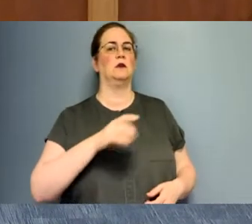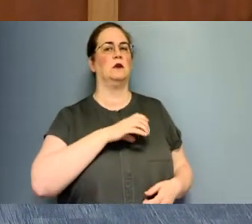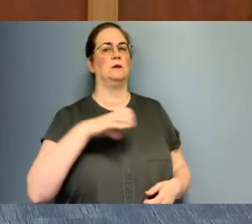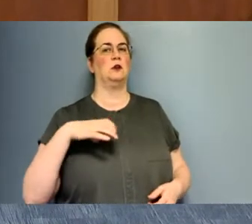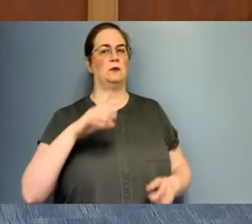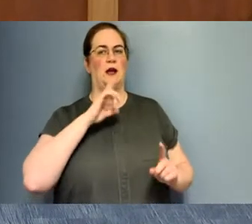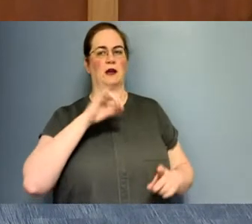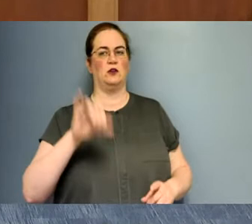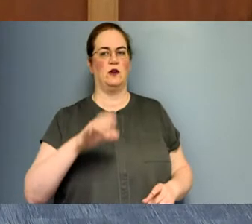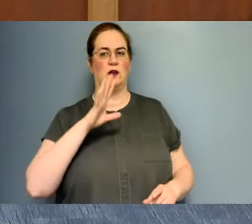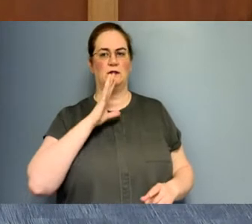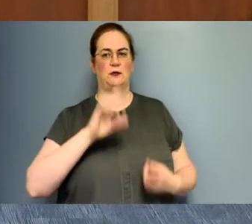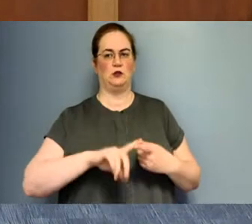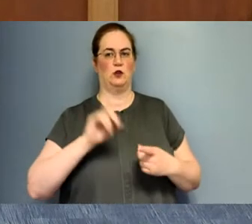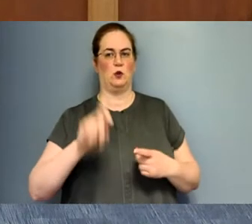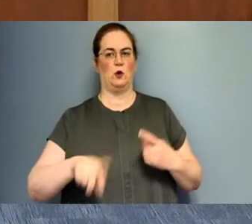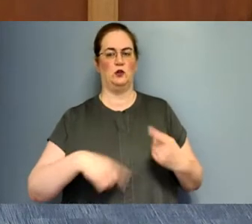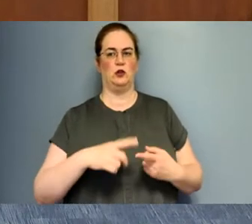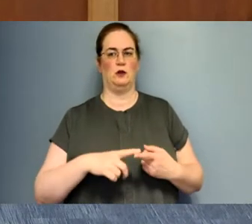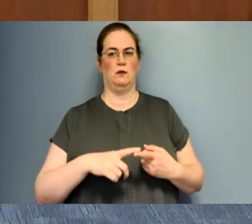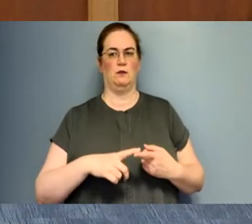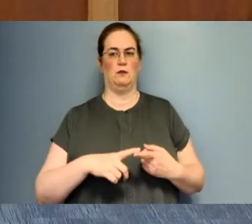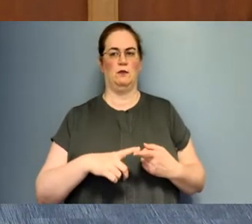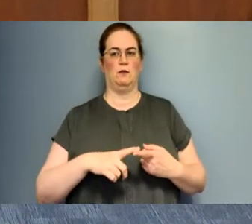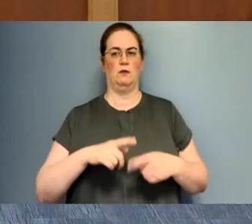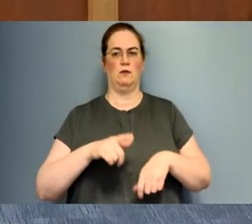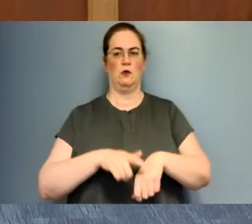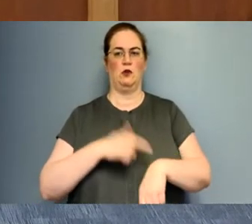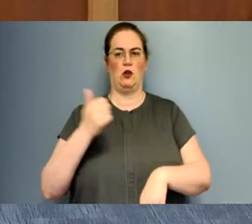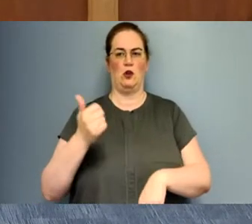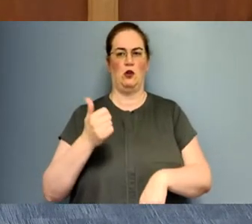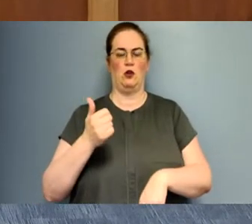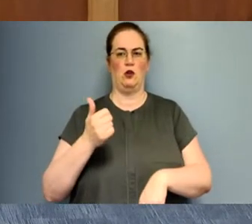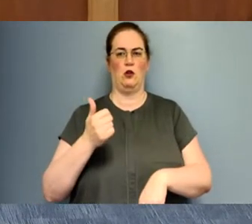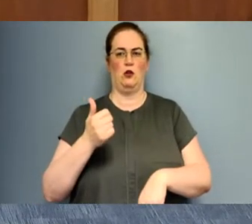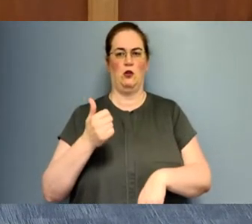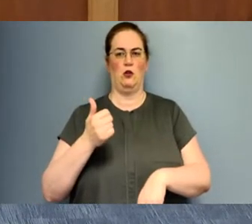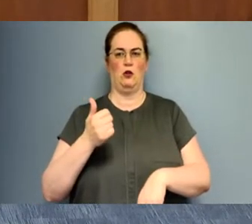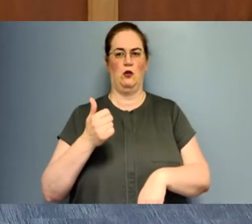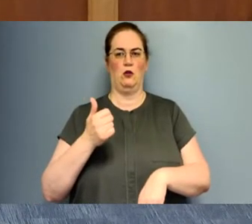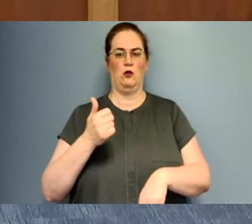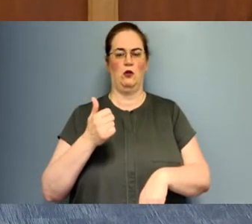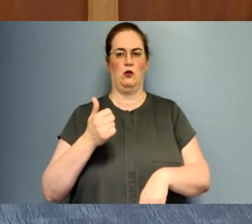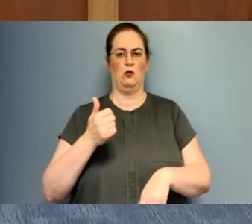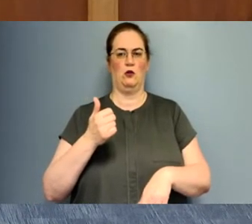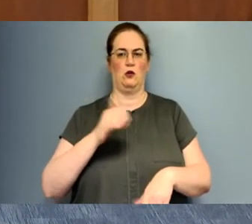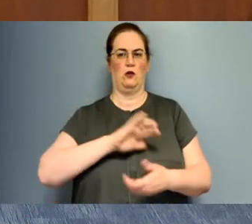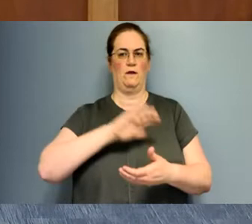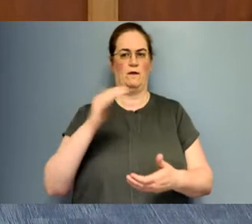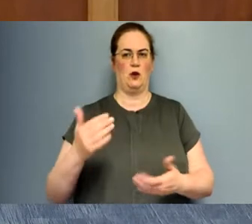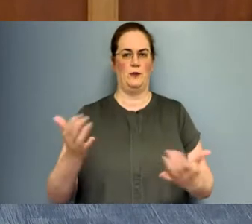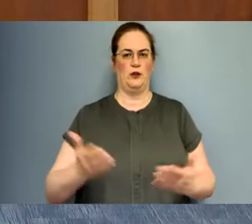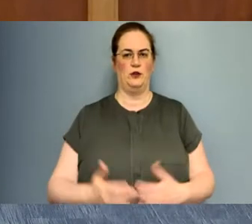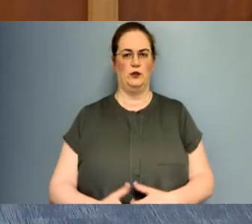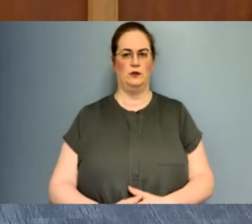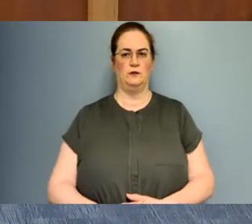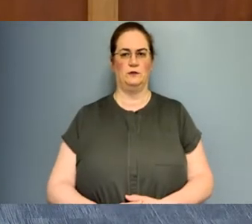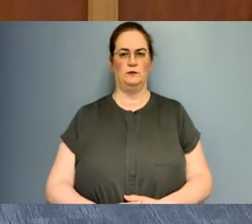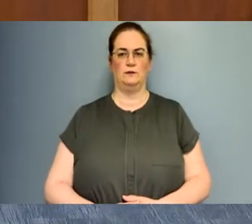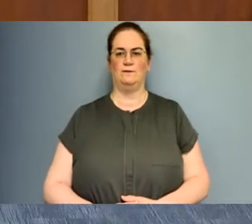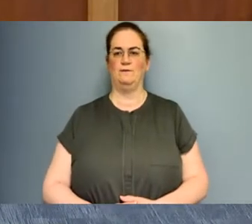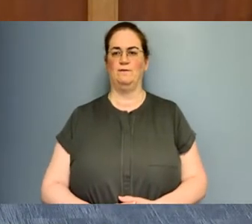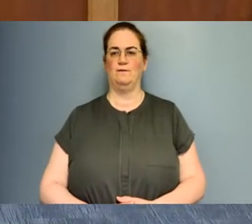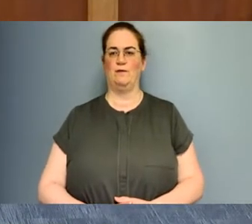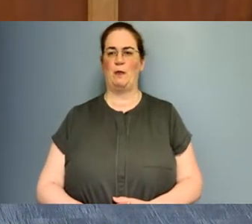answering that, I can speak to the question about the longer historical arc of the yeah. volume here, which was up, brought up. Is your microphone